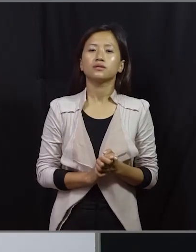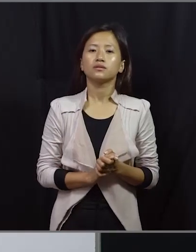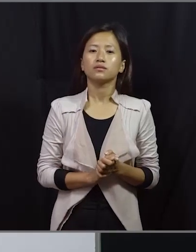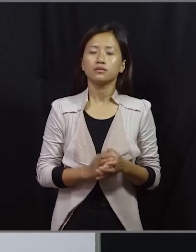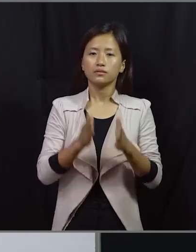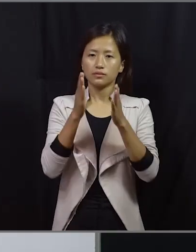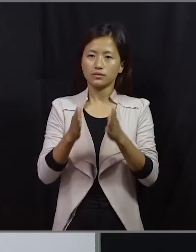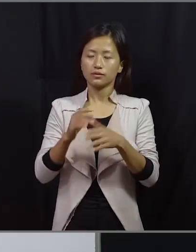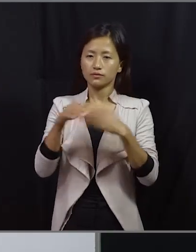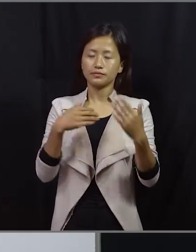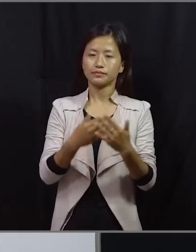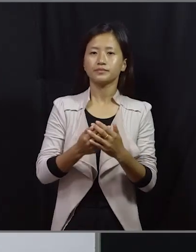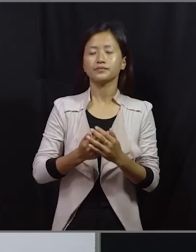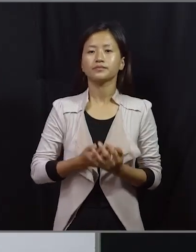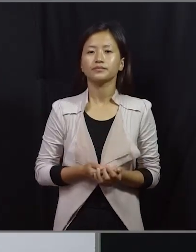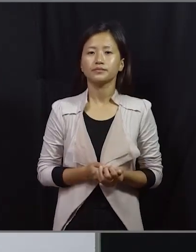set of all